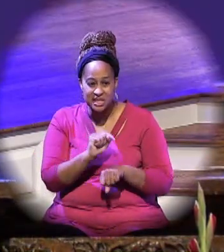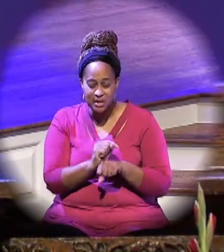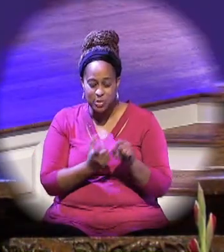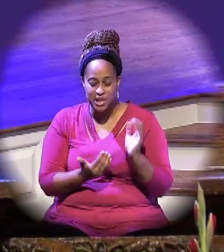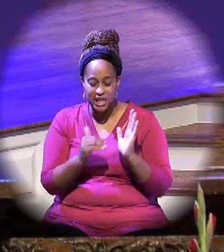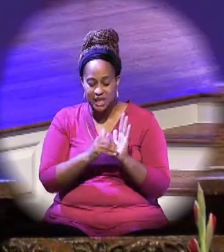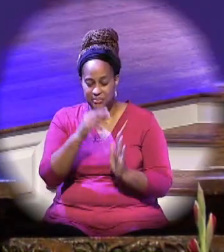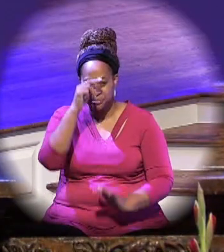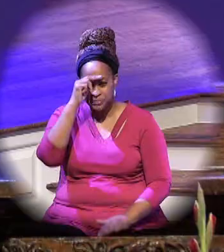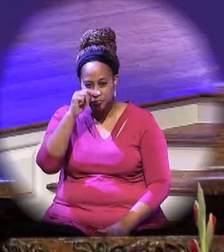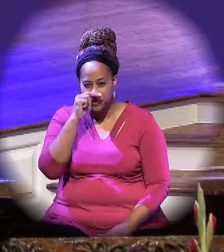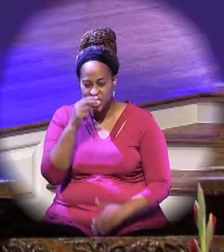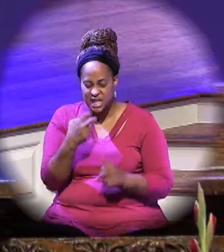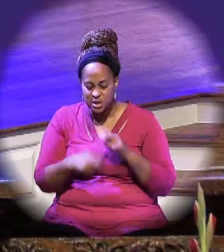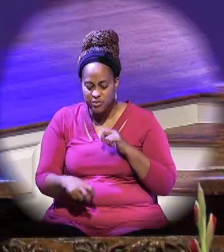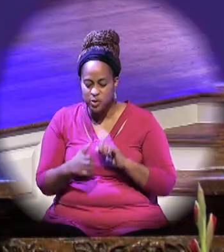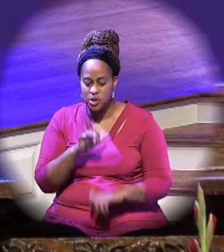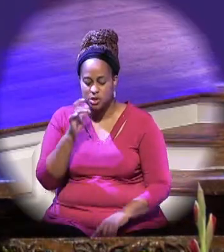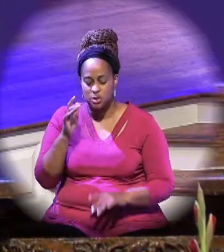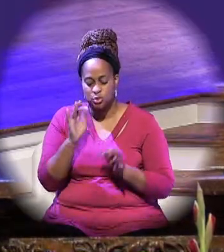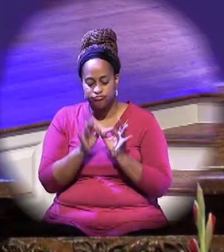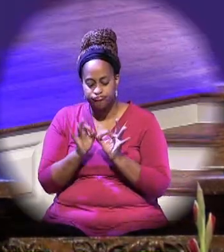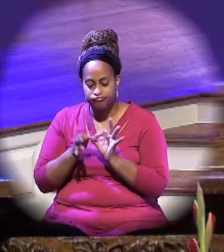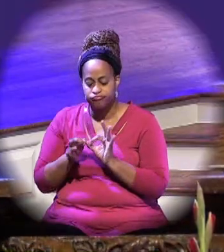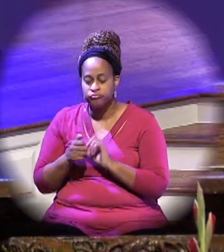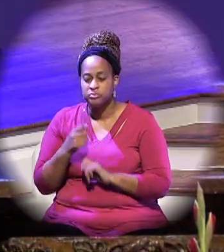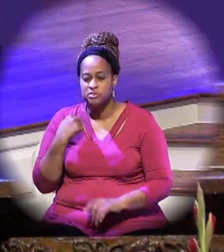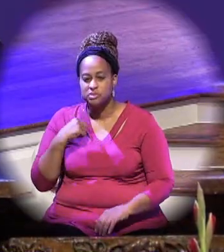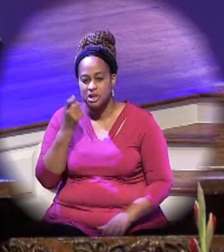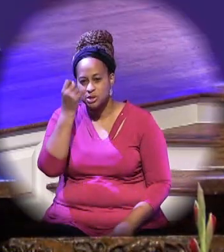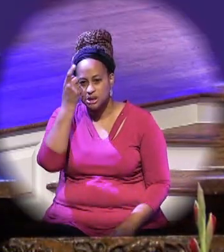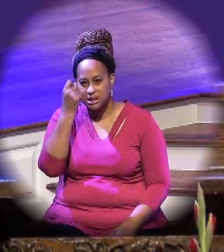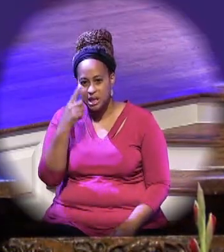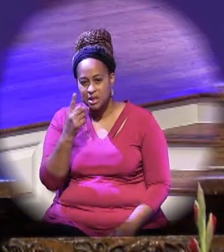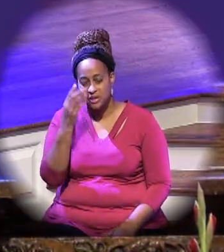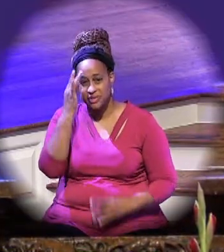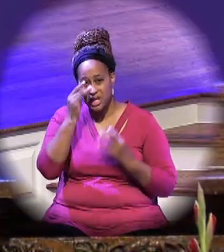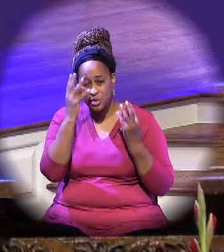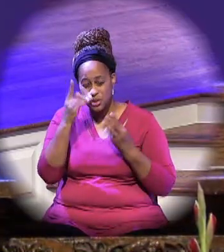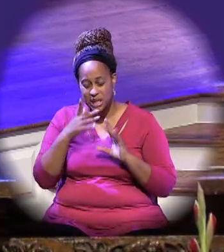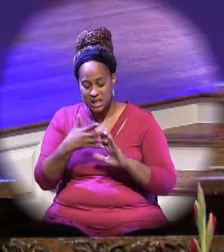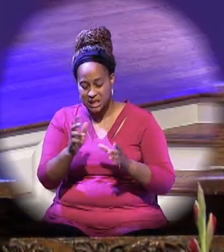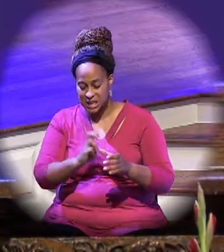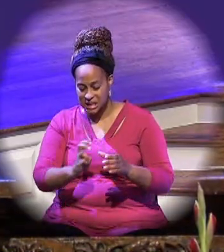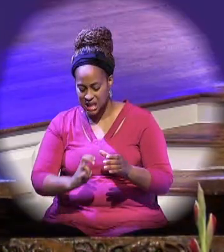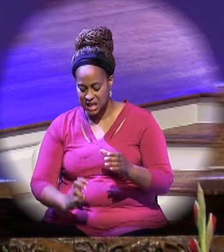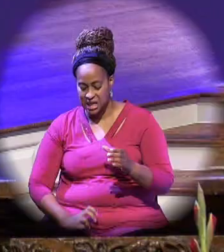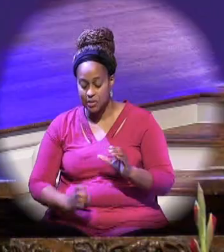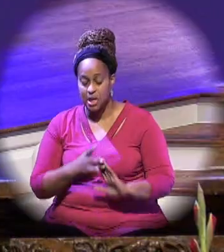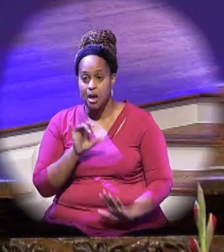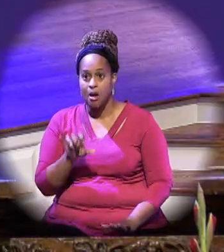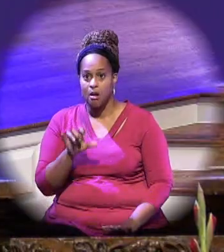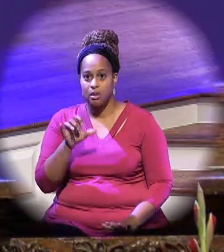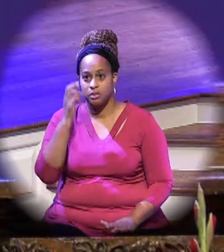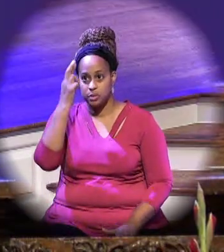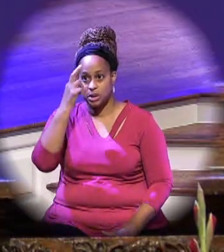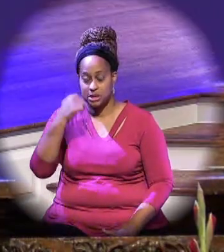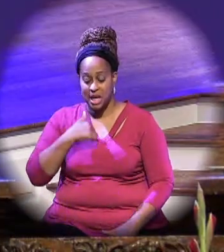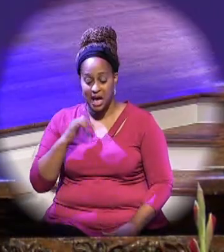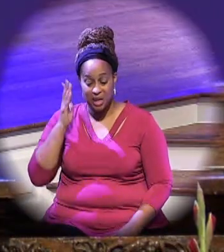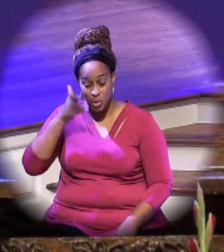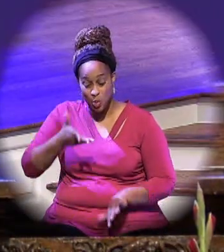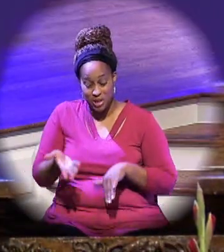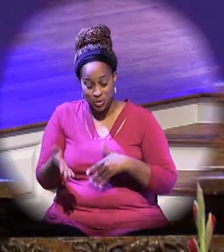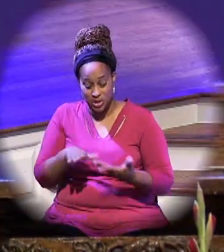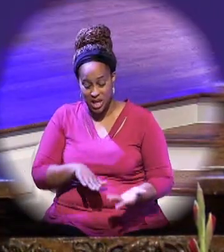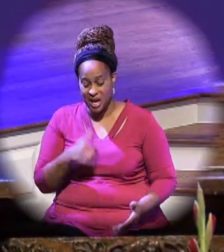Hebrew is difficult to interpret. We do think, though, when he's sinking down, he has the realization, I am going to die.